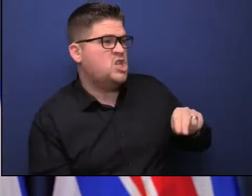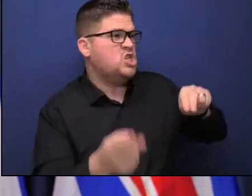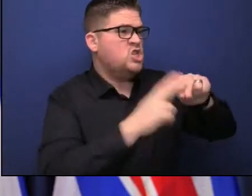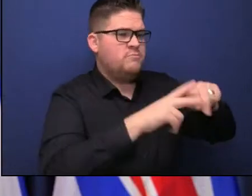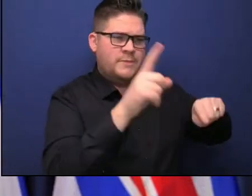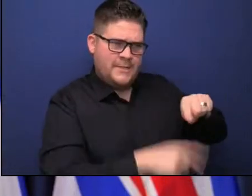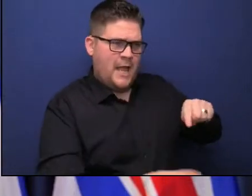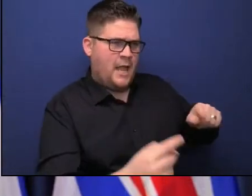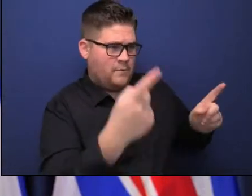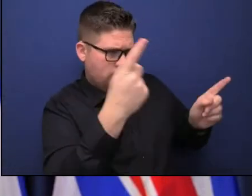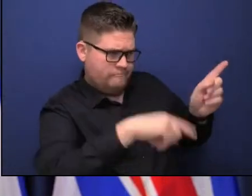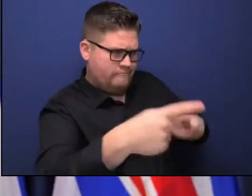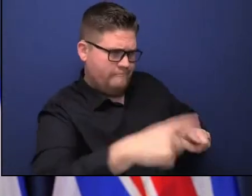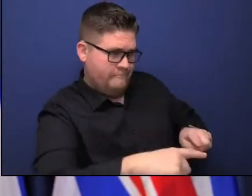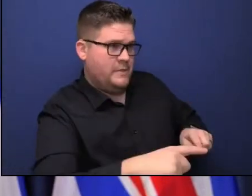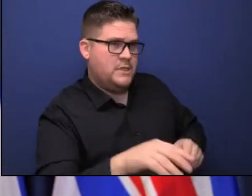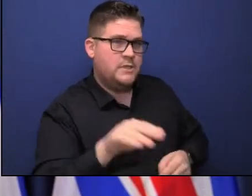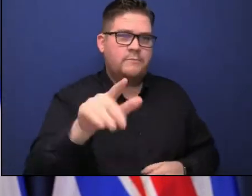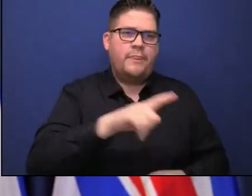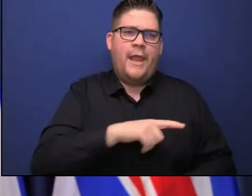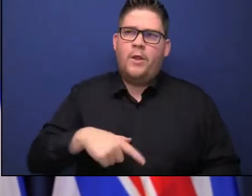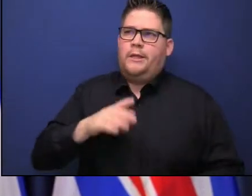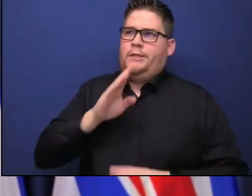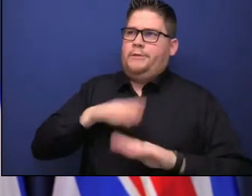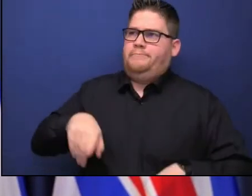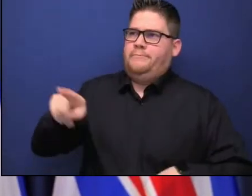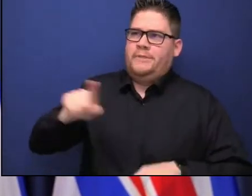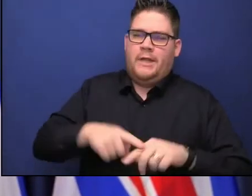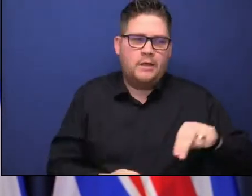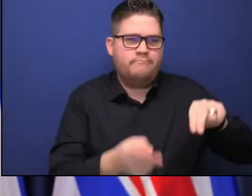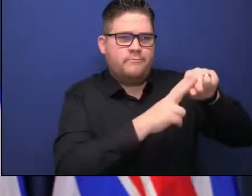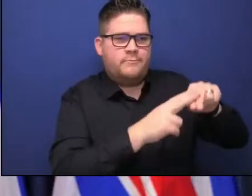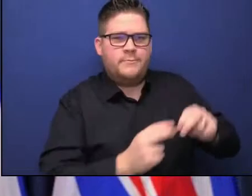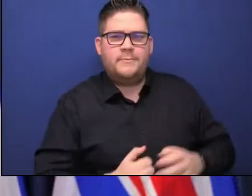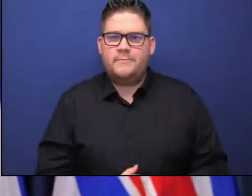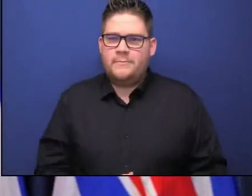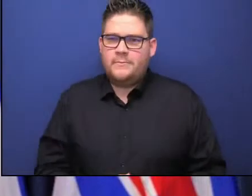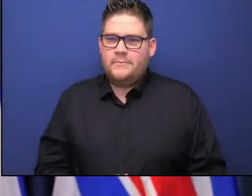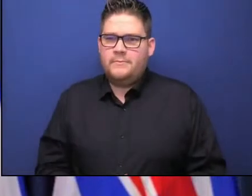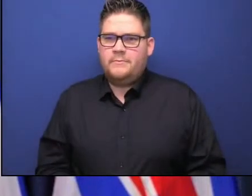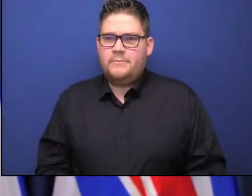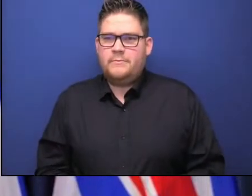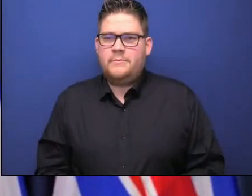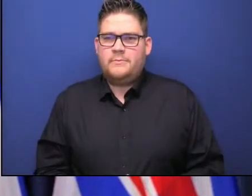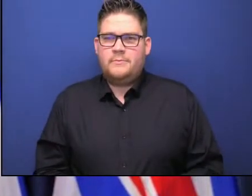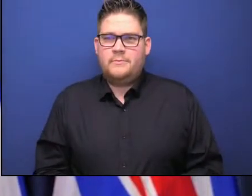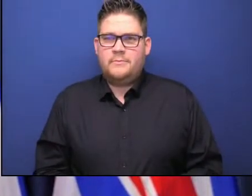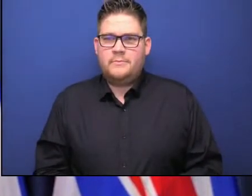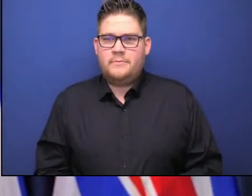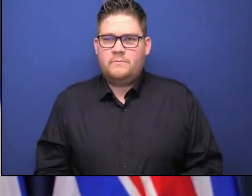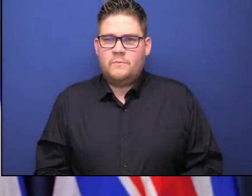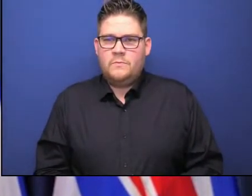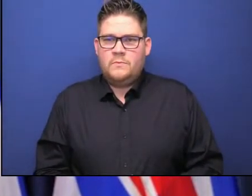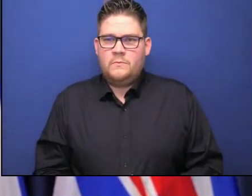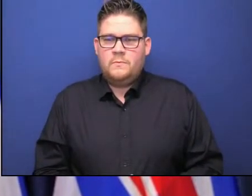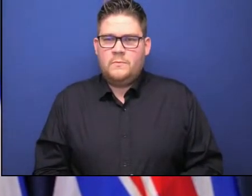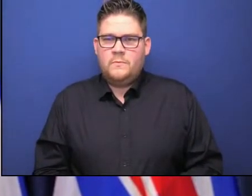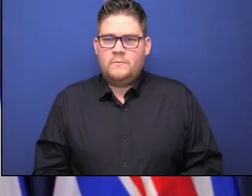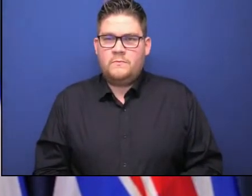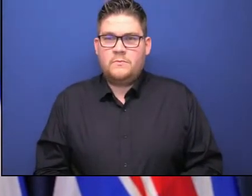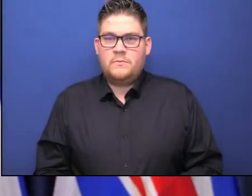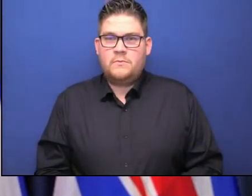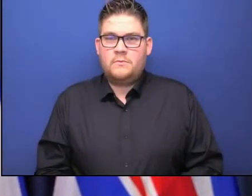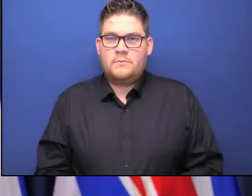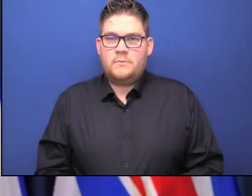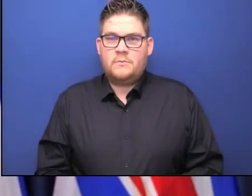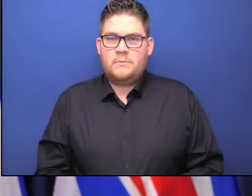guess how to jump in here. I think the reason that we brought forward this legislation around stopping rent evictions is because that